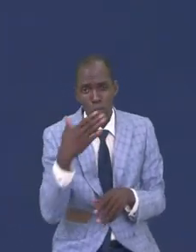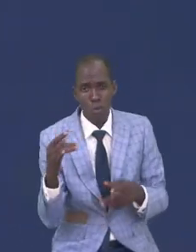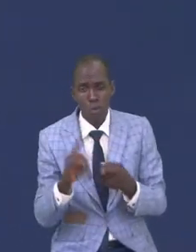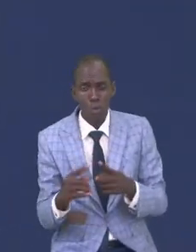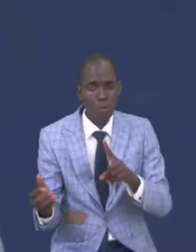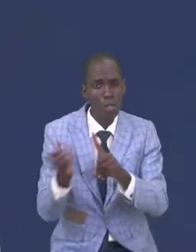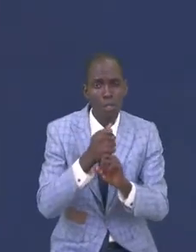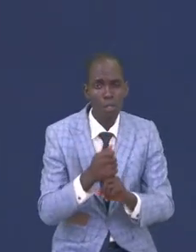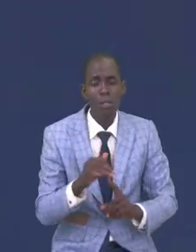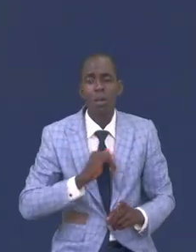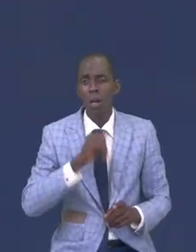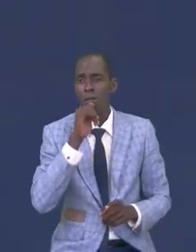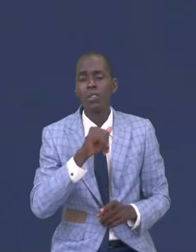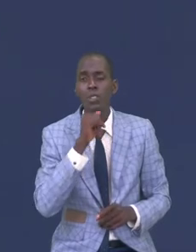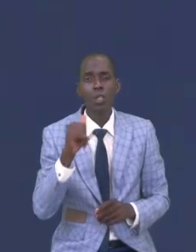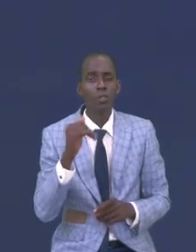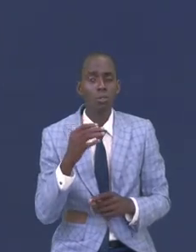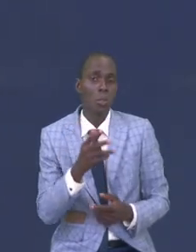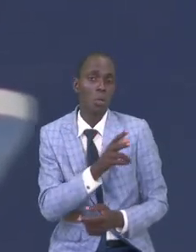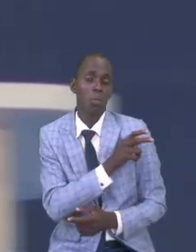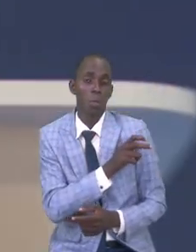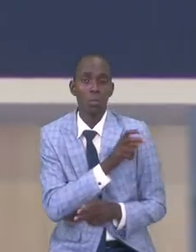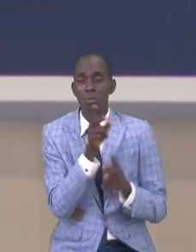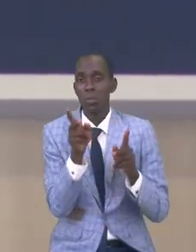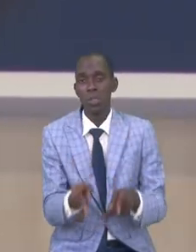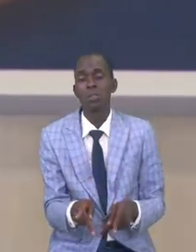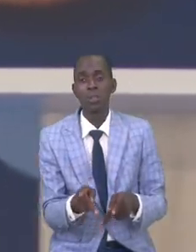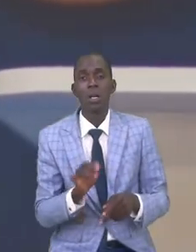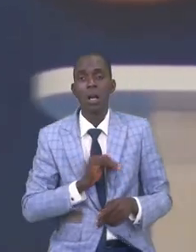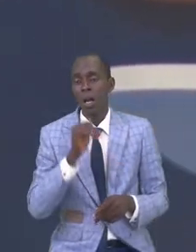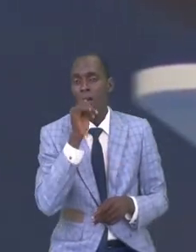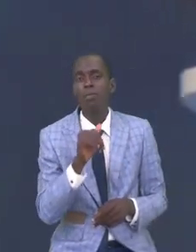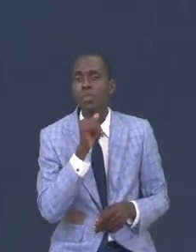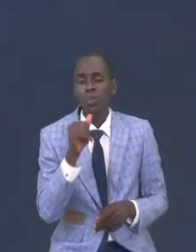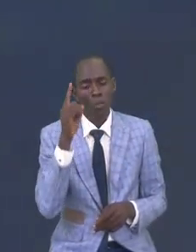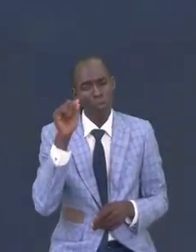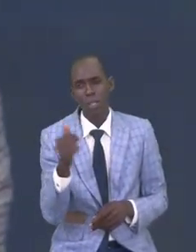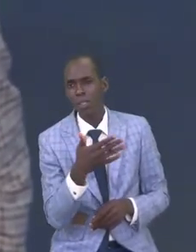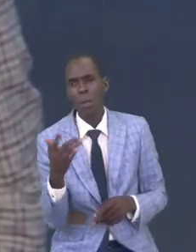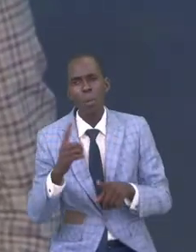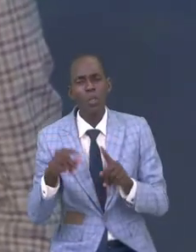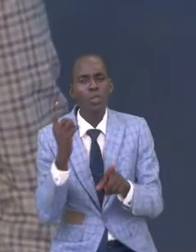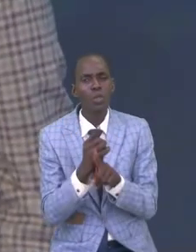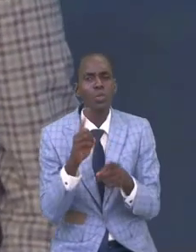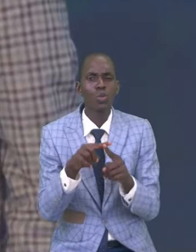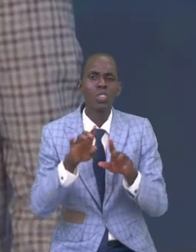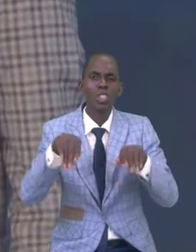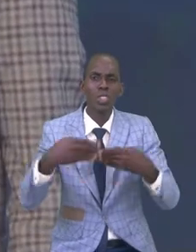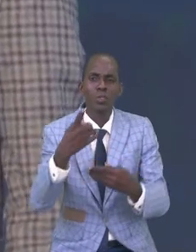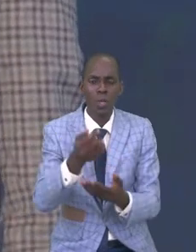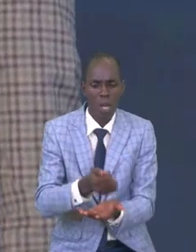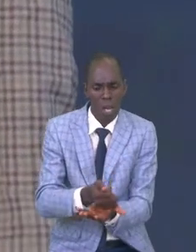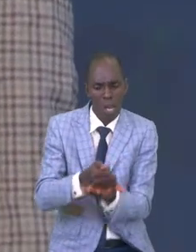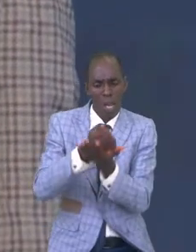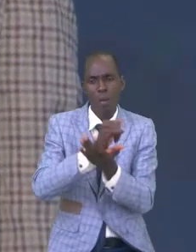not looking for anybody to condemn. All I'm looking for is to give you a helping hand and lift